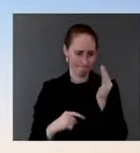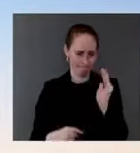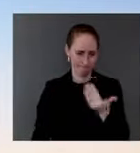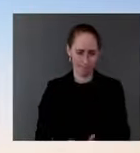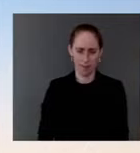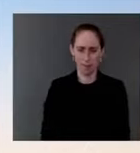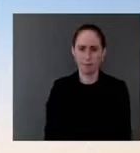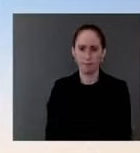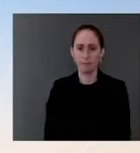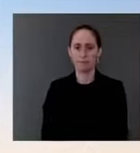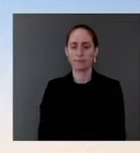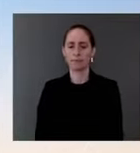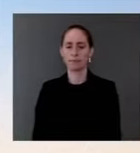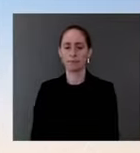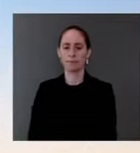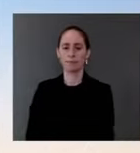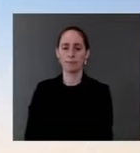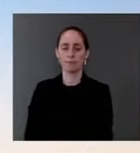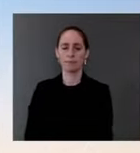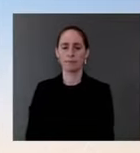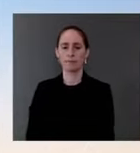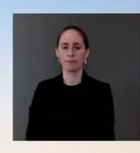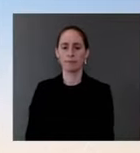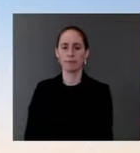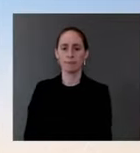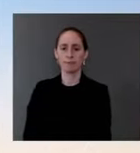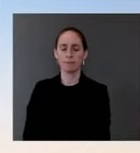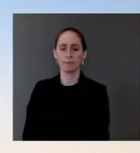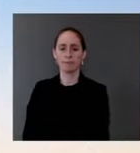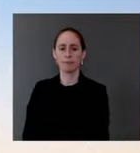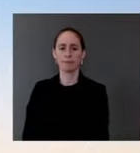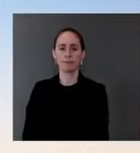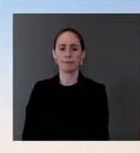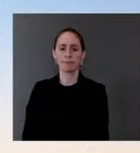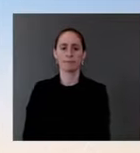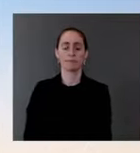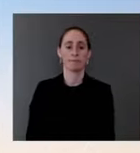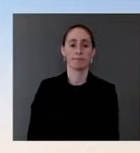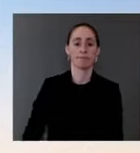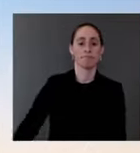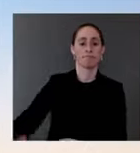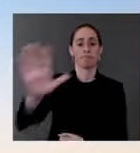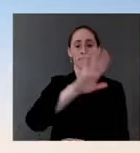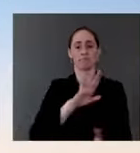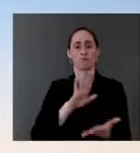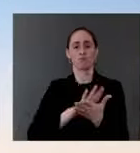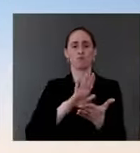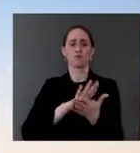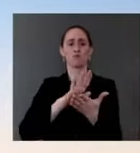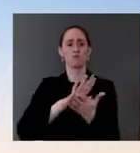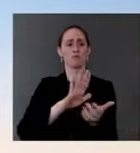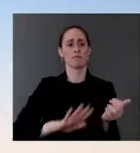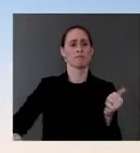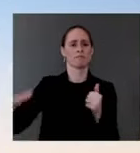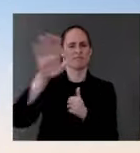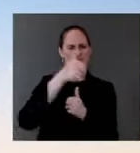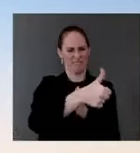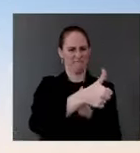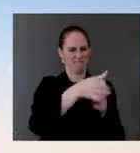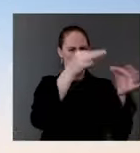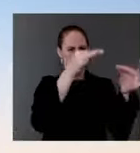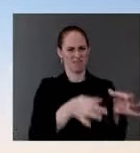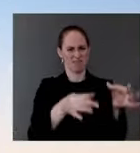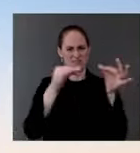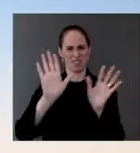school districts across the country are going to implement or not different requirements to keep their schools safe. What I would